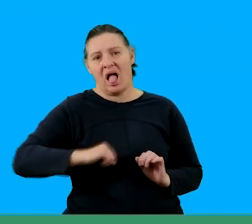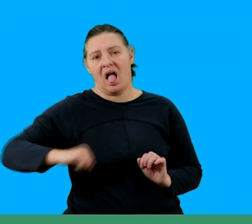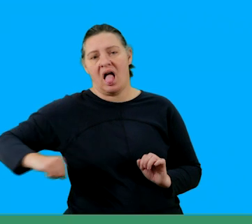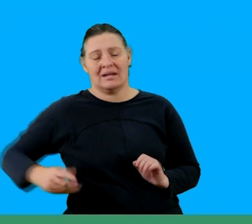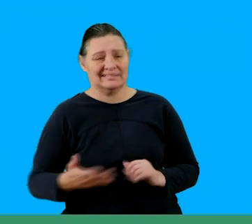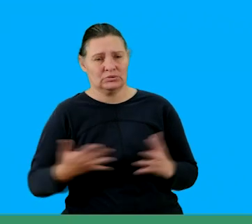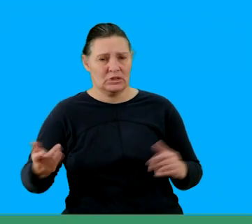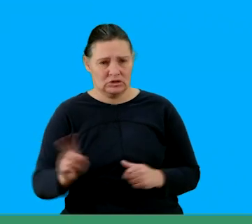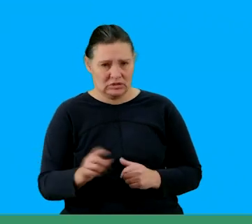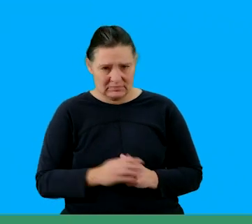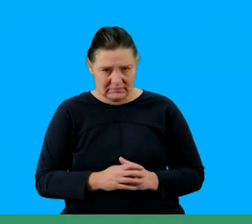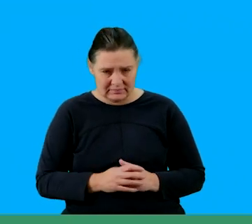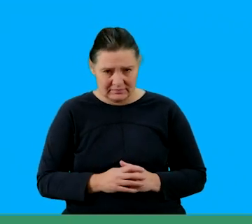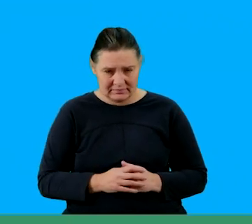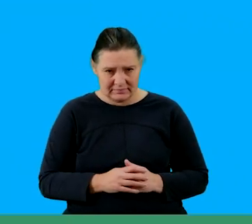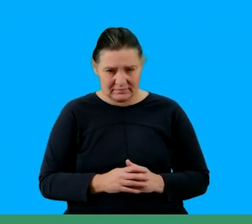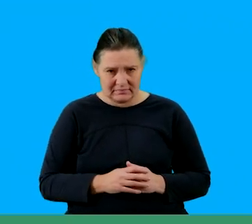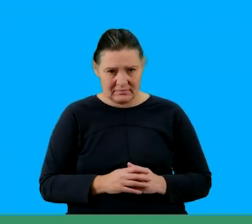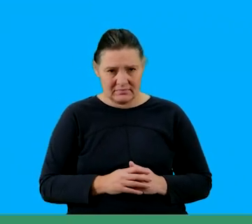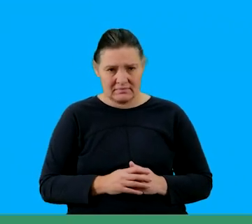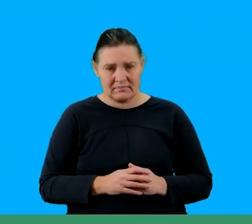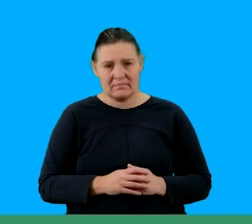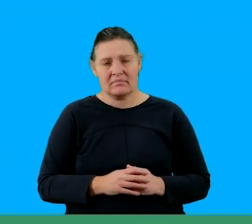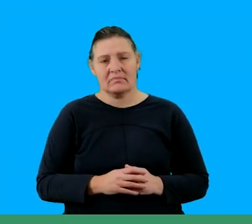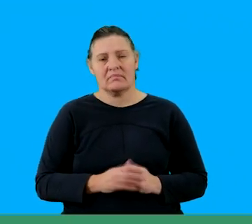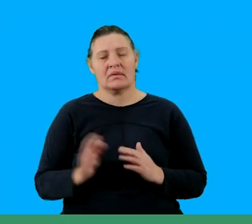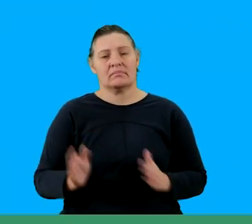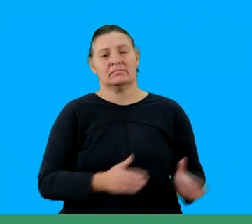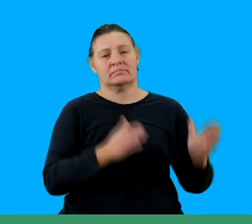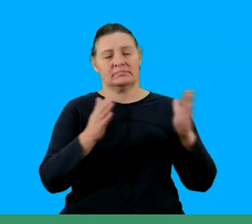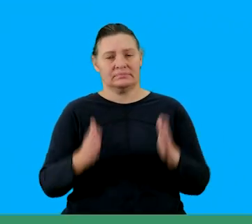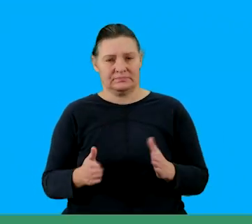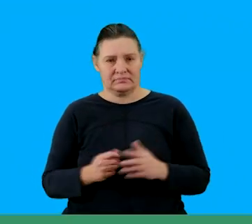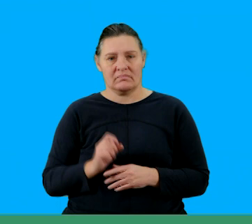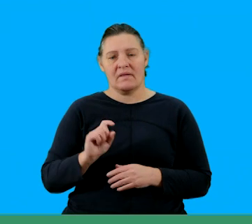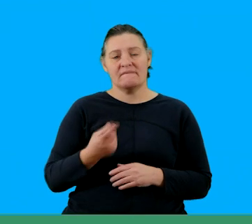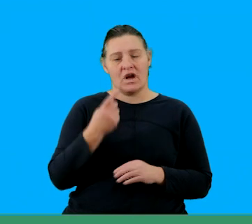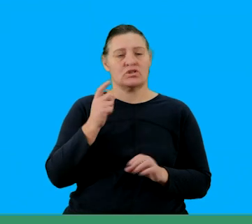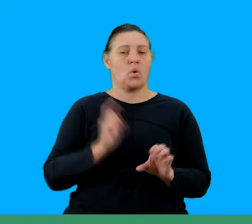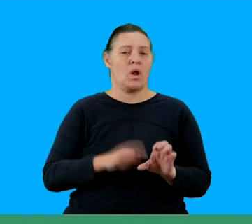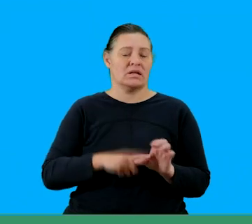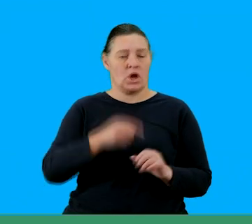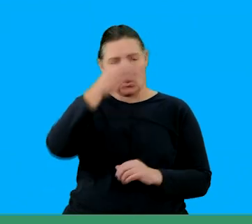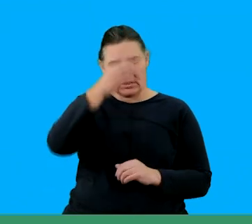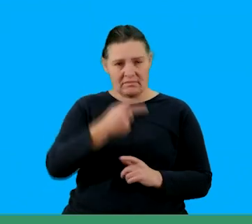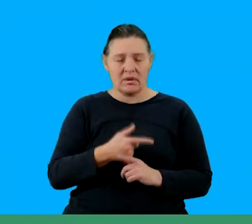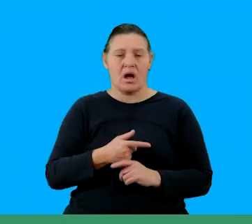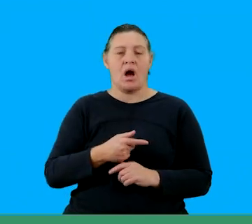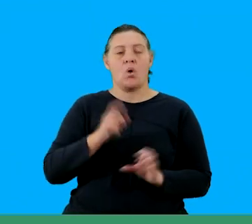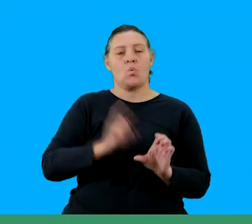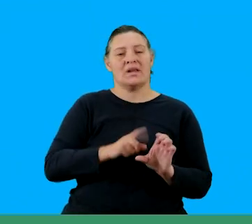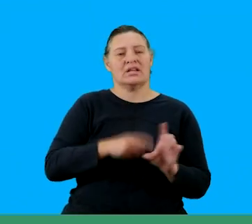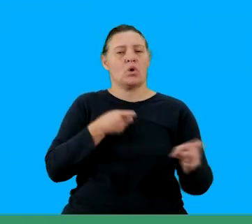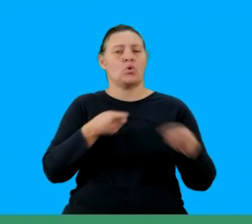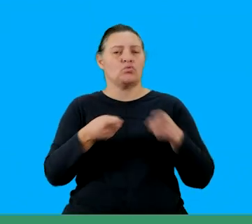delays. Then we move now into the first quality concept, which is quality